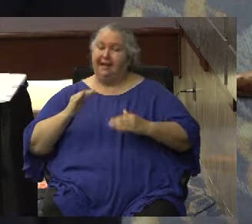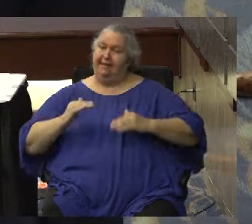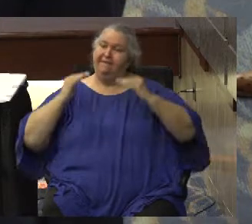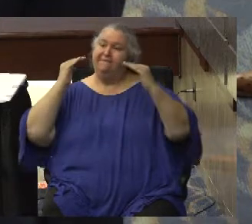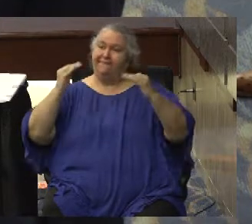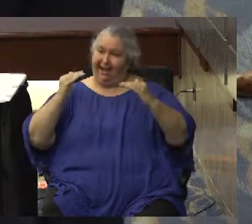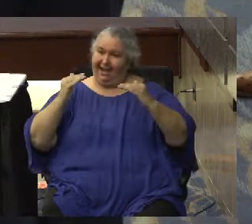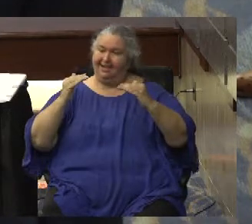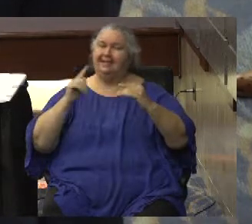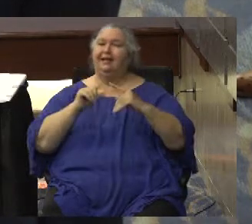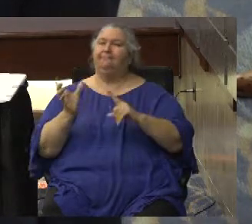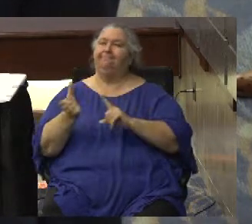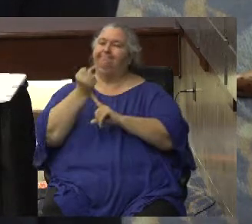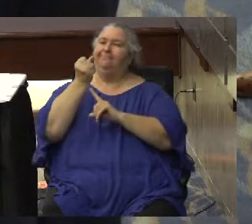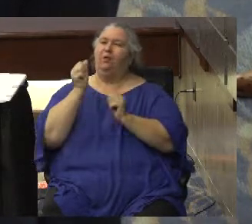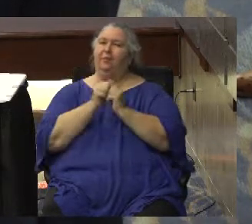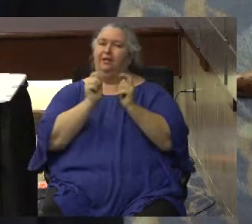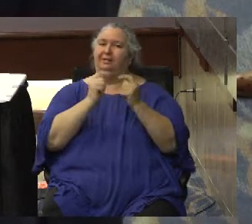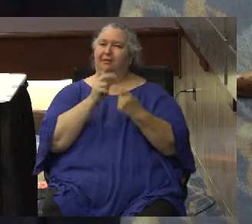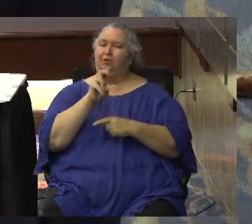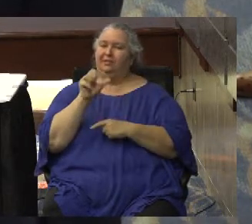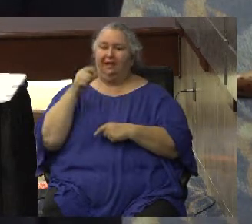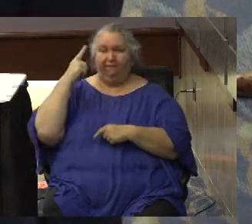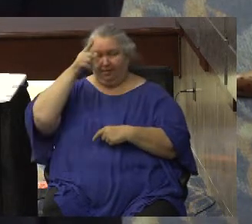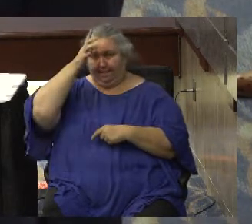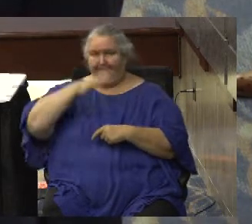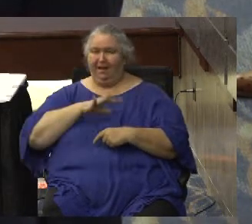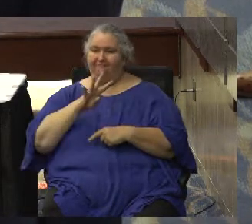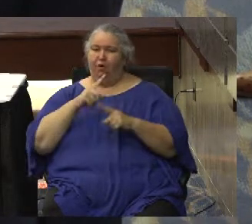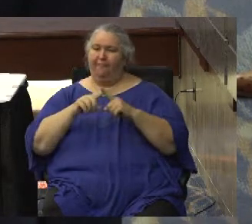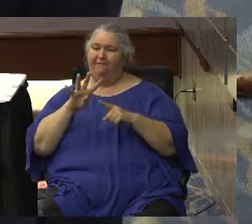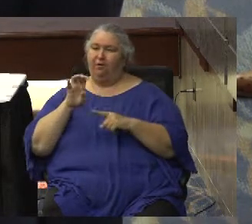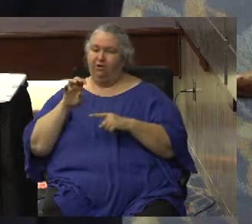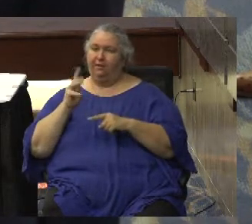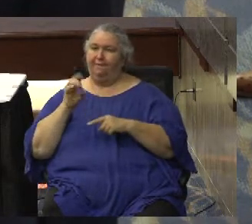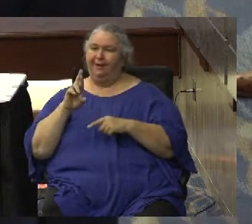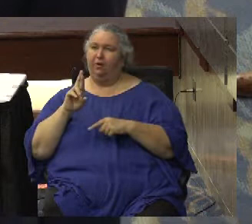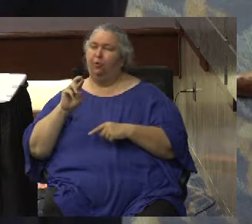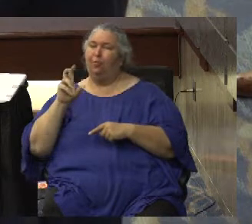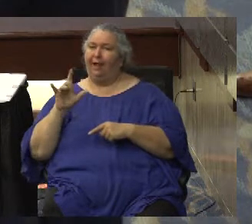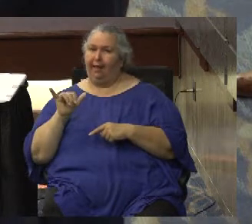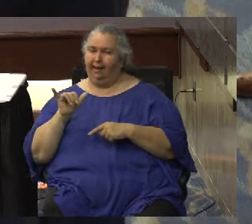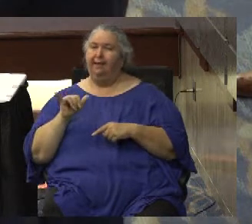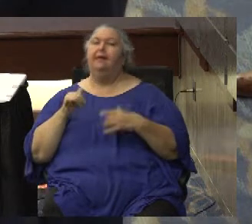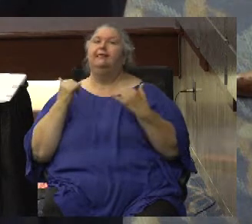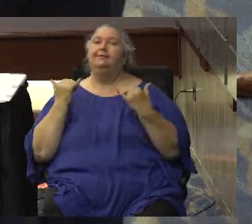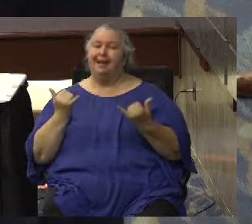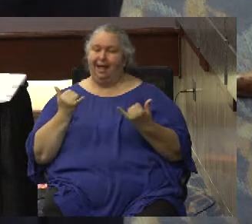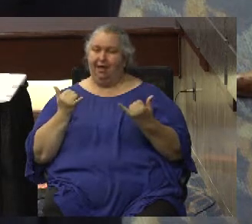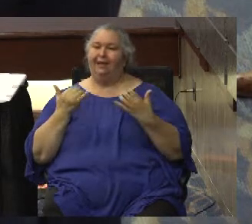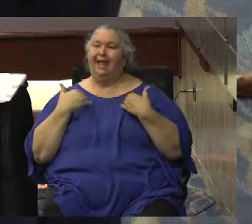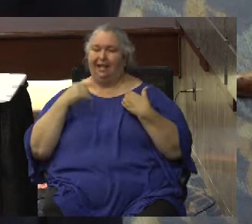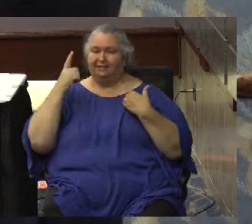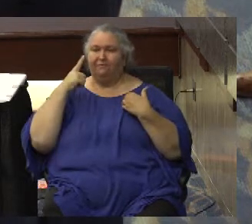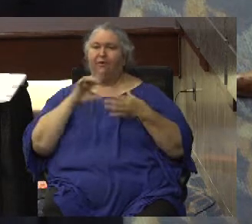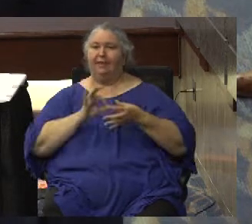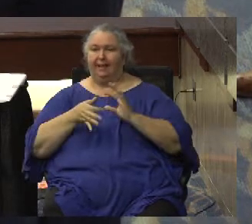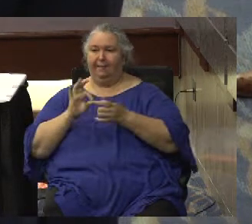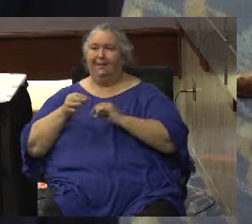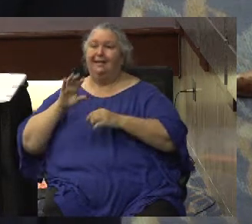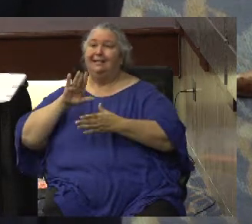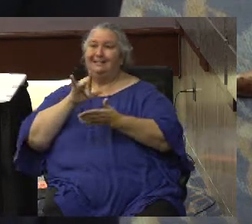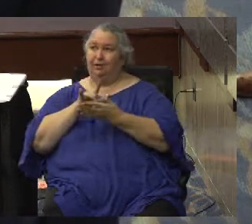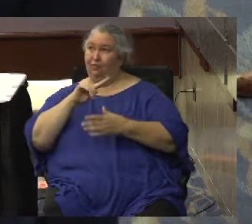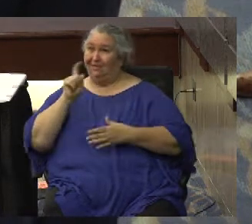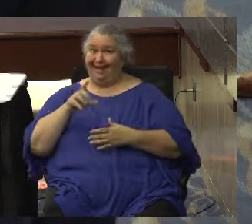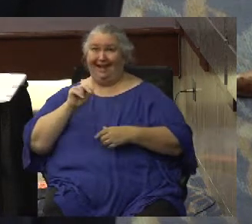an Olympic spot with Team USA for the men's 4x400 meter relay pool. Now he heads for the Olympics with Central Texans and